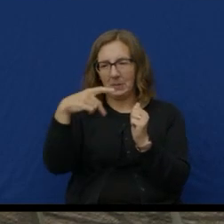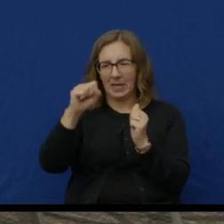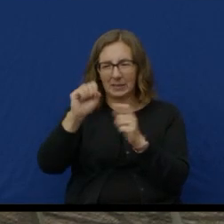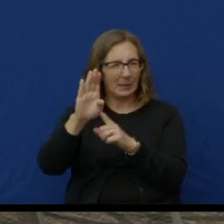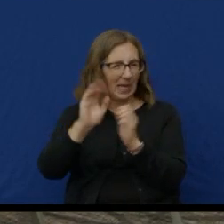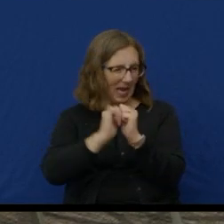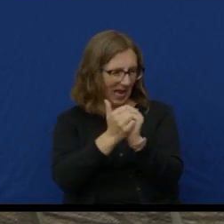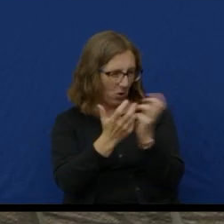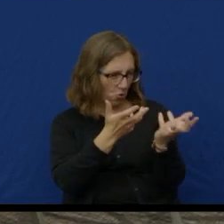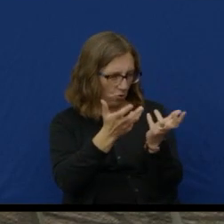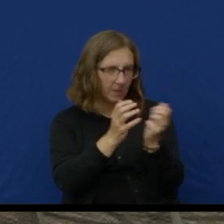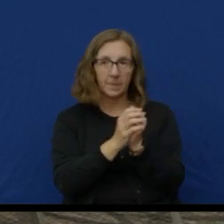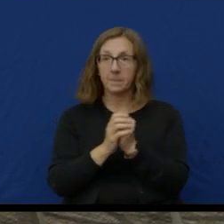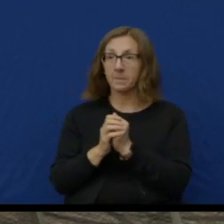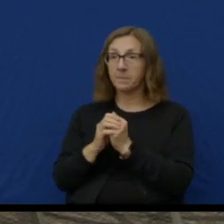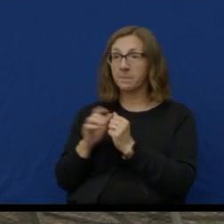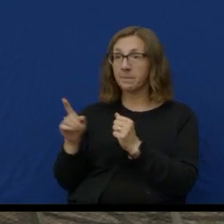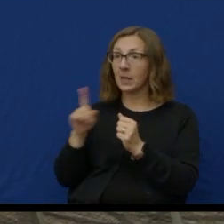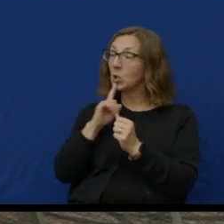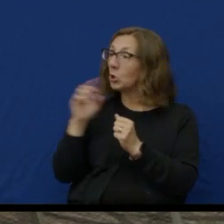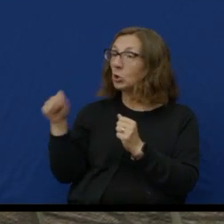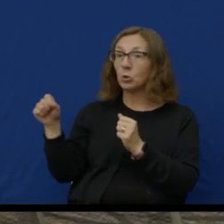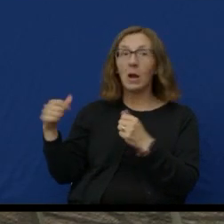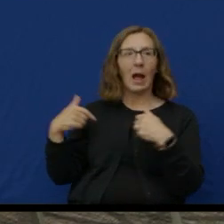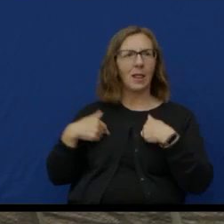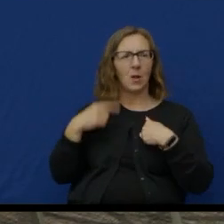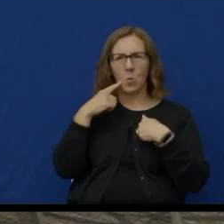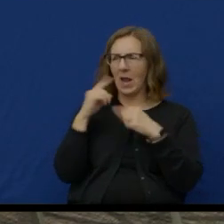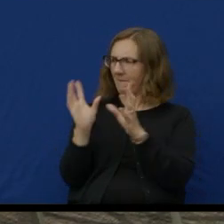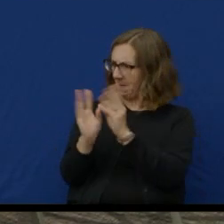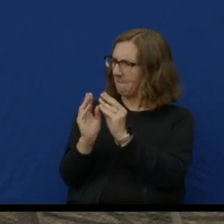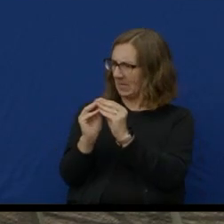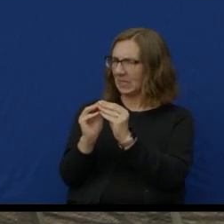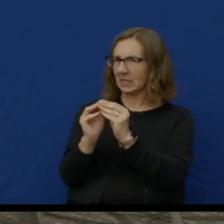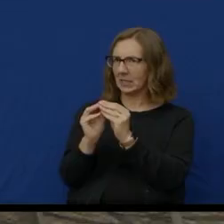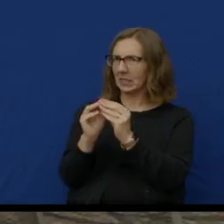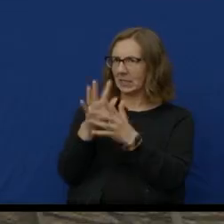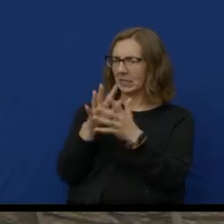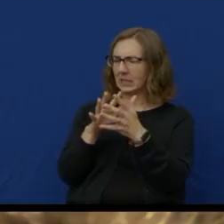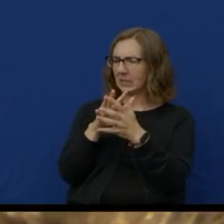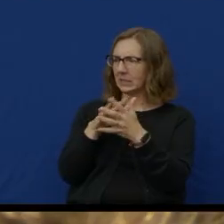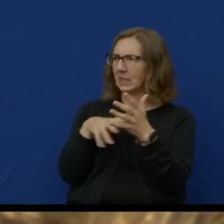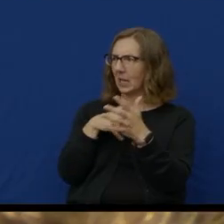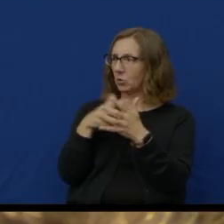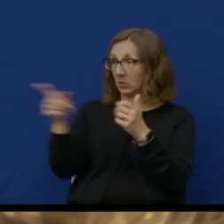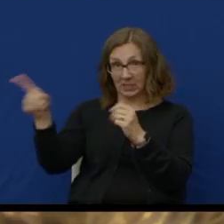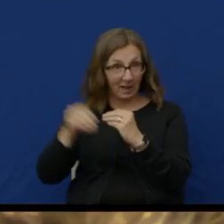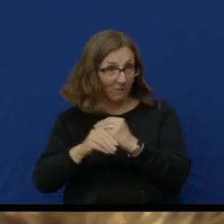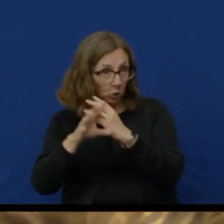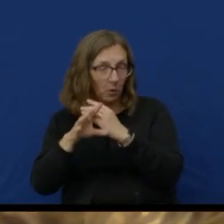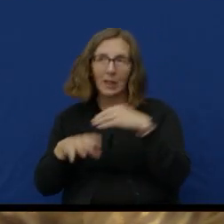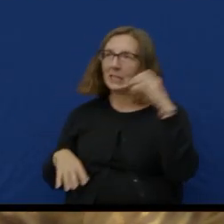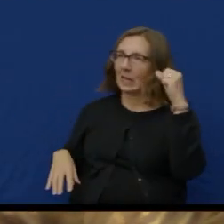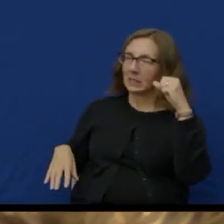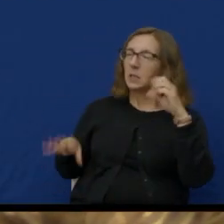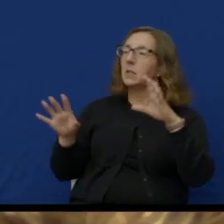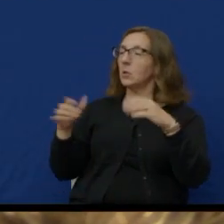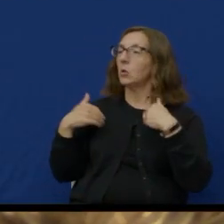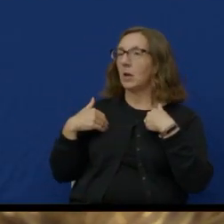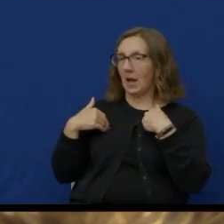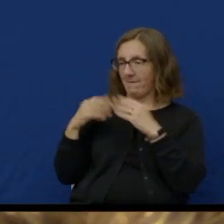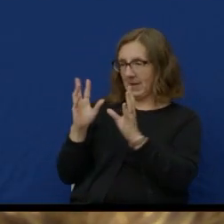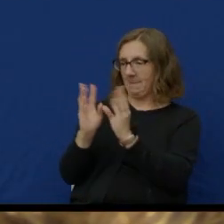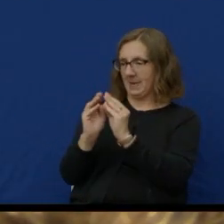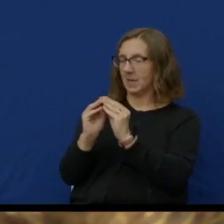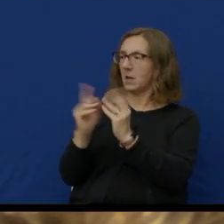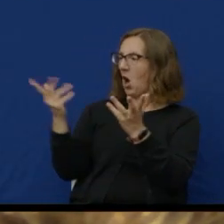up? Sure. I believe we have a meeting scheduled. We do. Yeah. Yep. So we have that